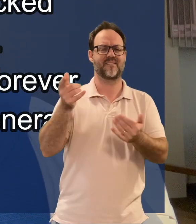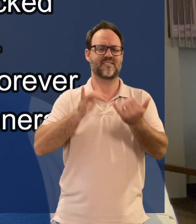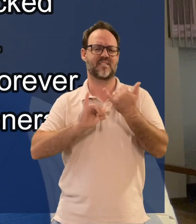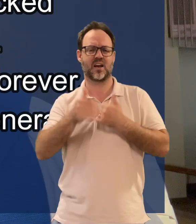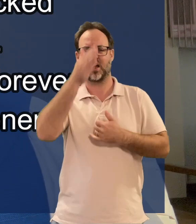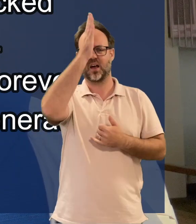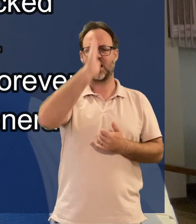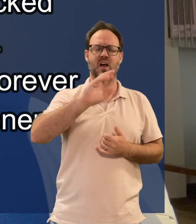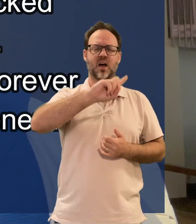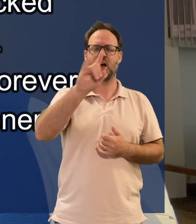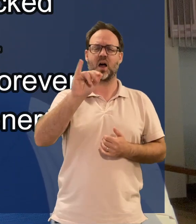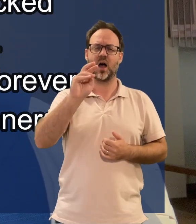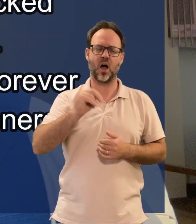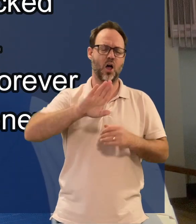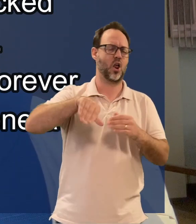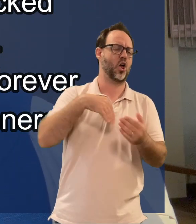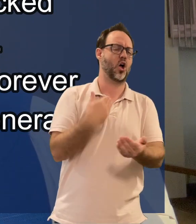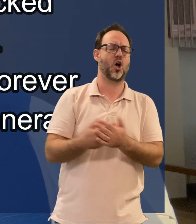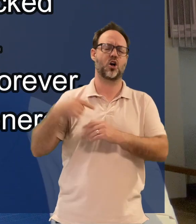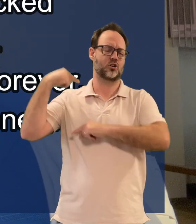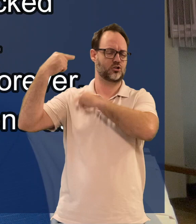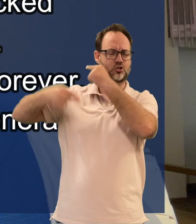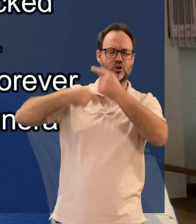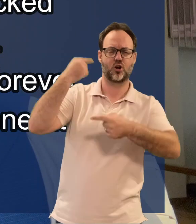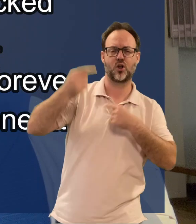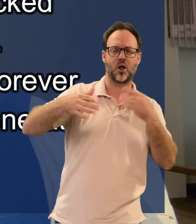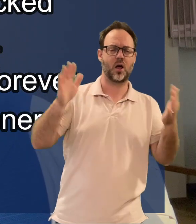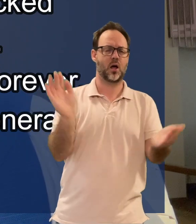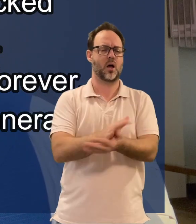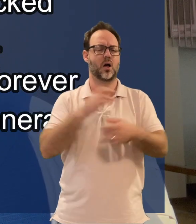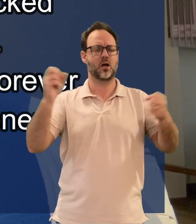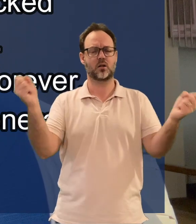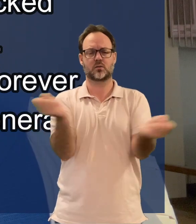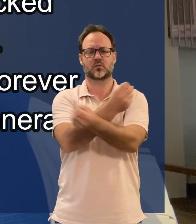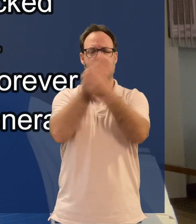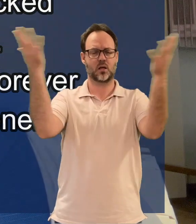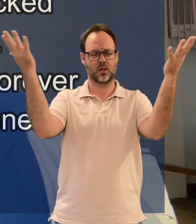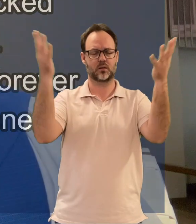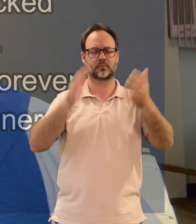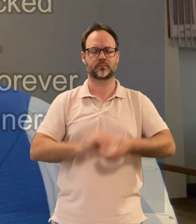your God, O Zion, to all generations. Alleluia.